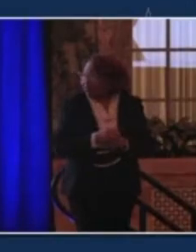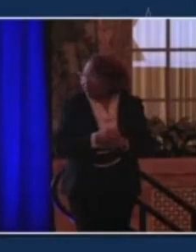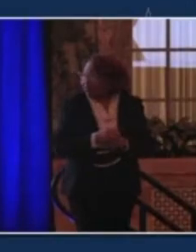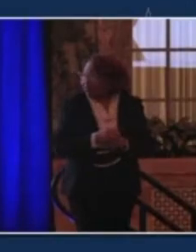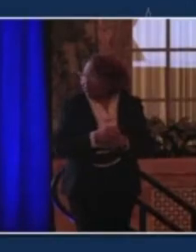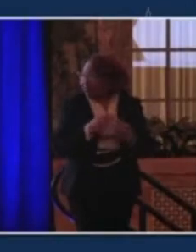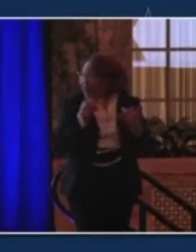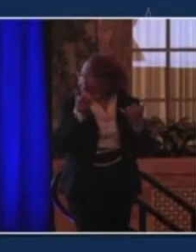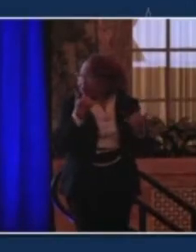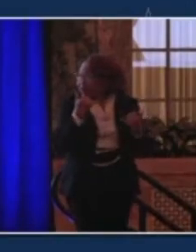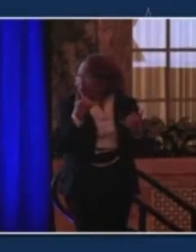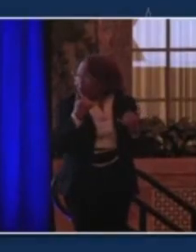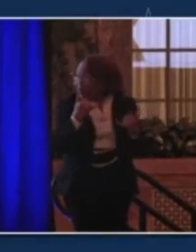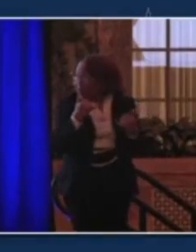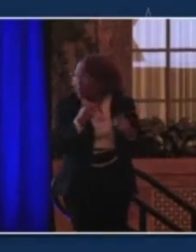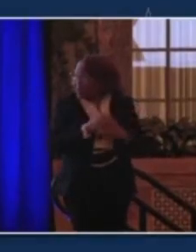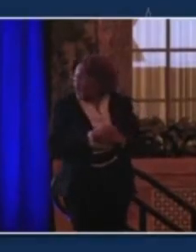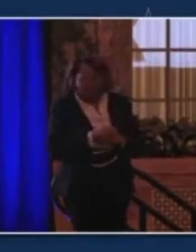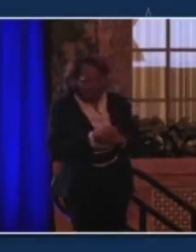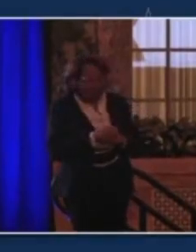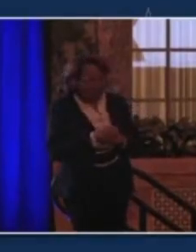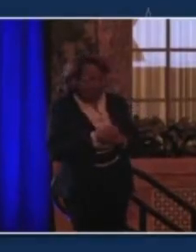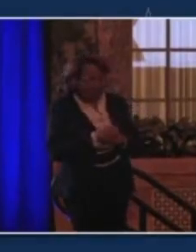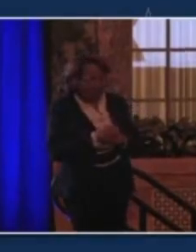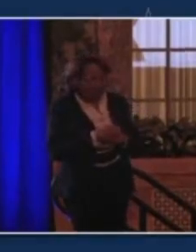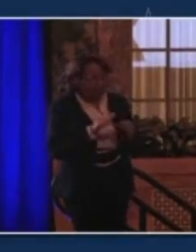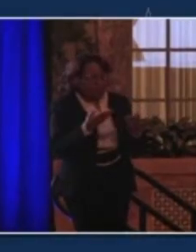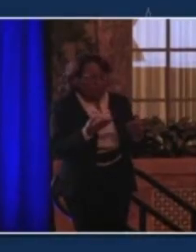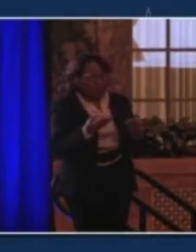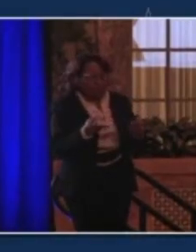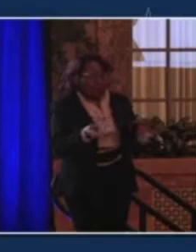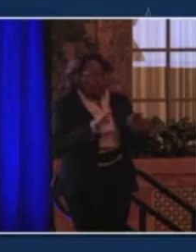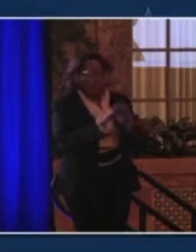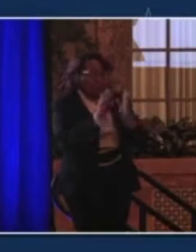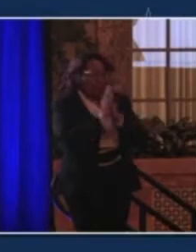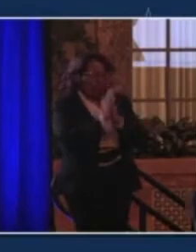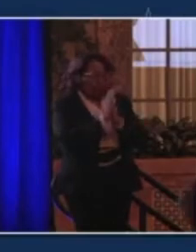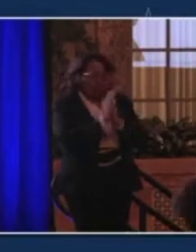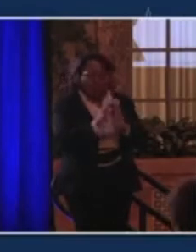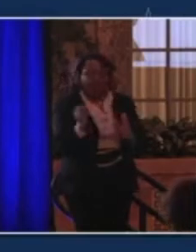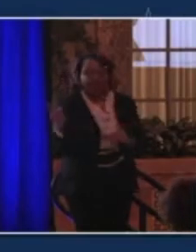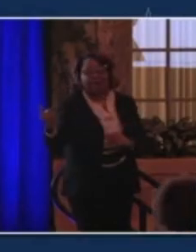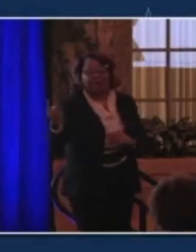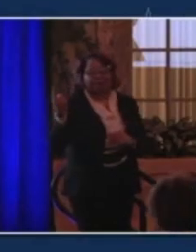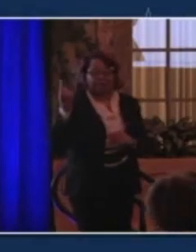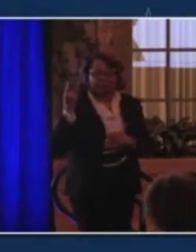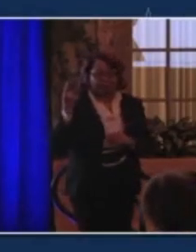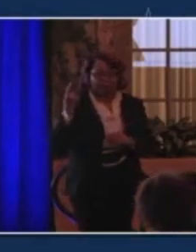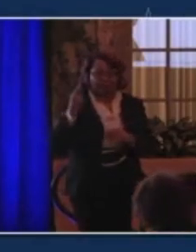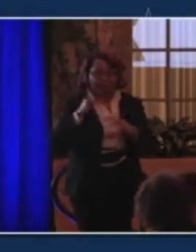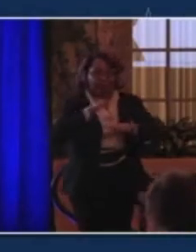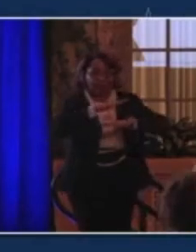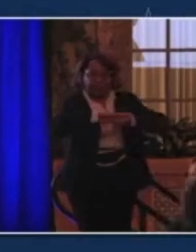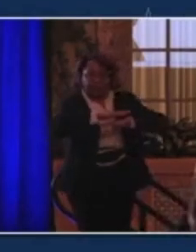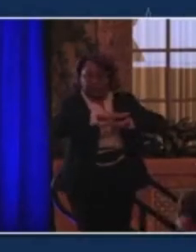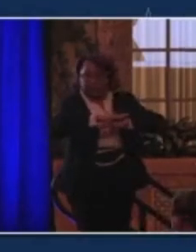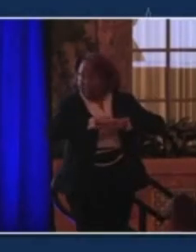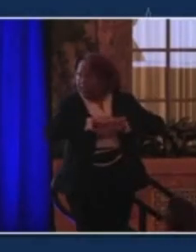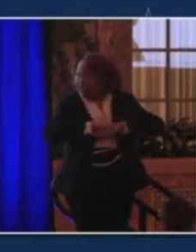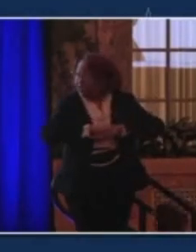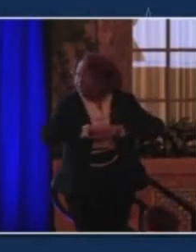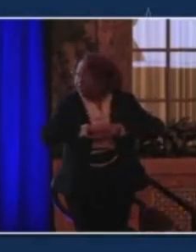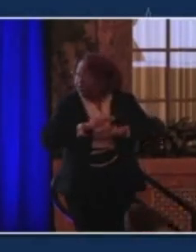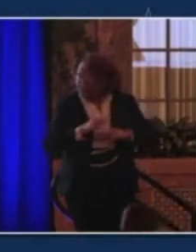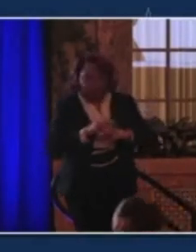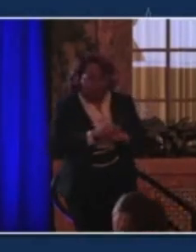Right now, we're going to have a closing prayer. We'd like to bring to our podium Reverend Walter